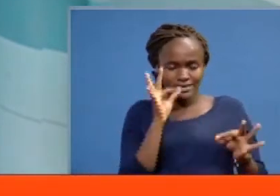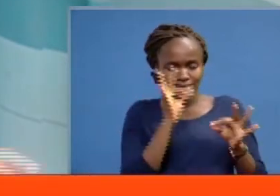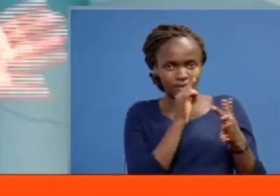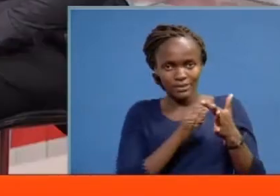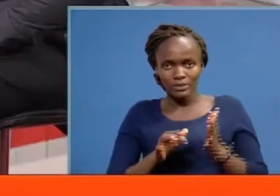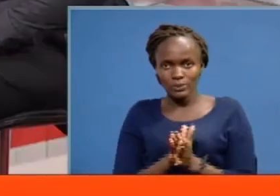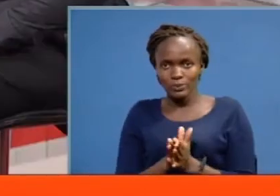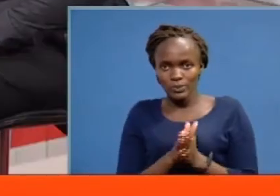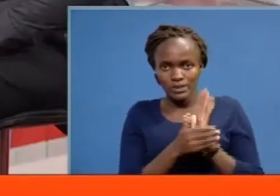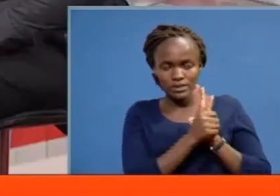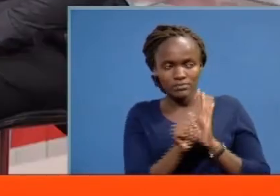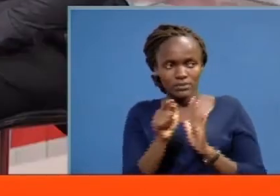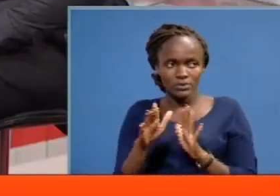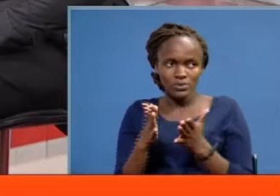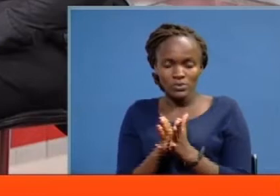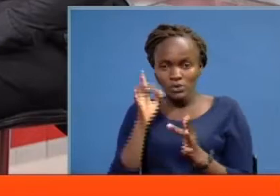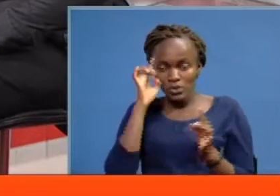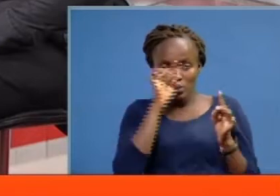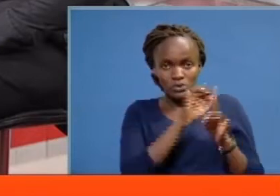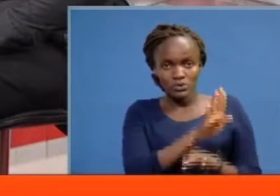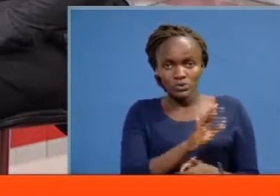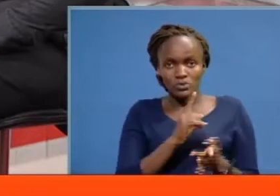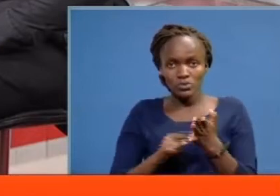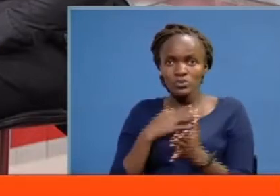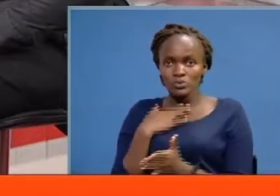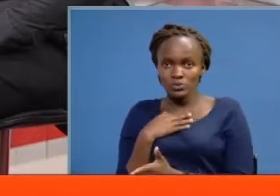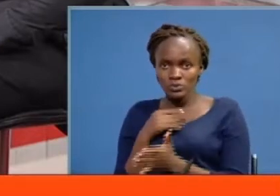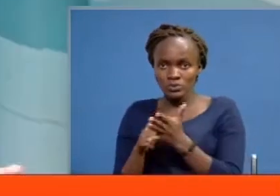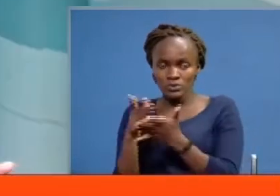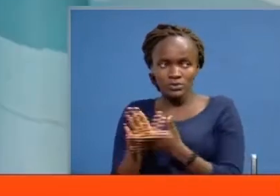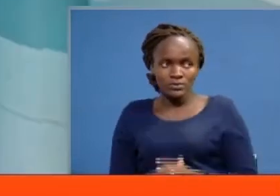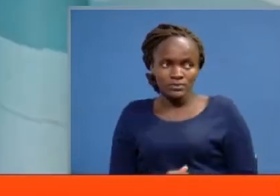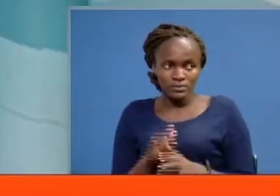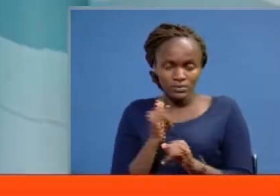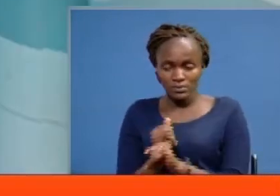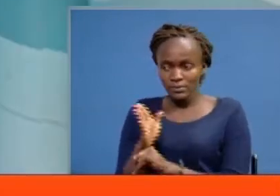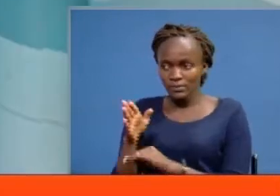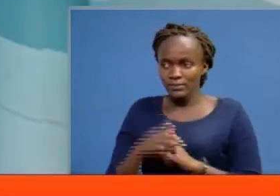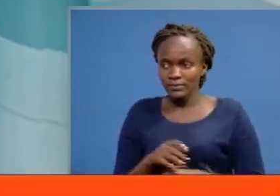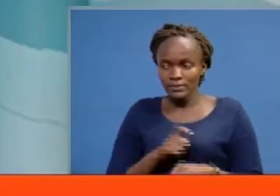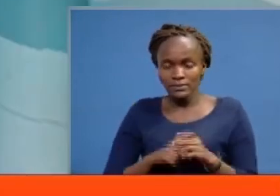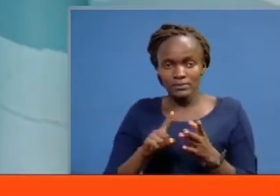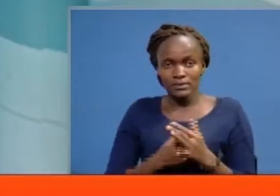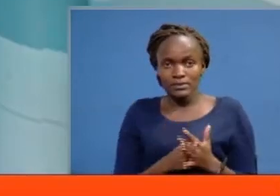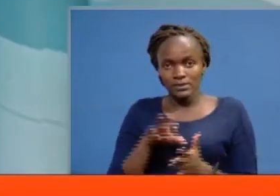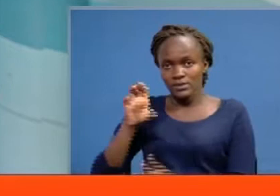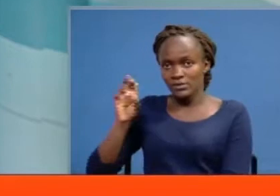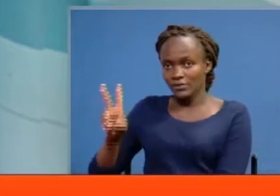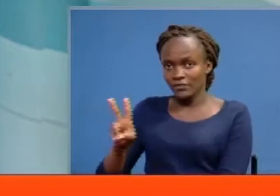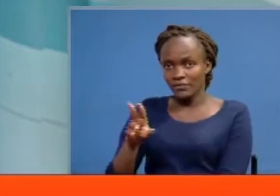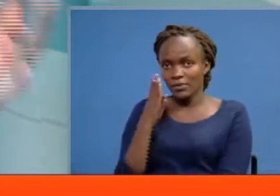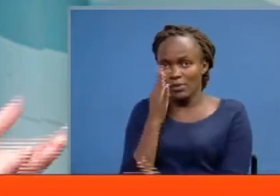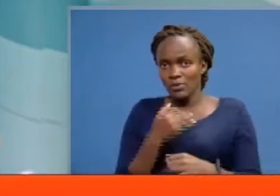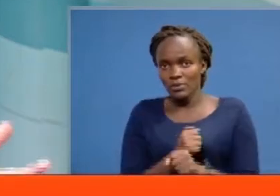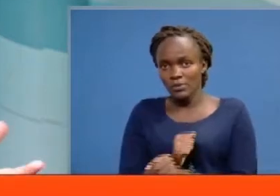sets, what are your goals, what do you really want for that particular job. And when it comes to a CV, the reason why you can apply